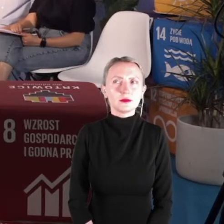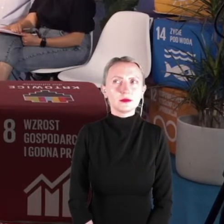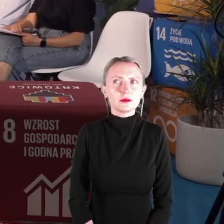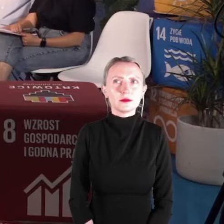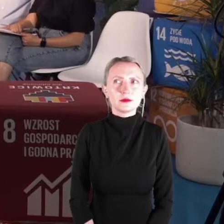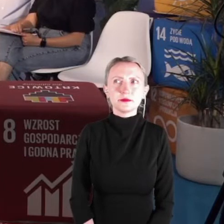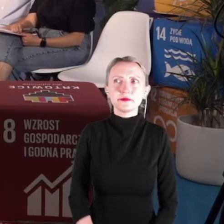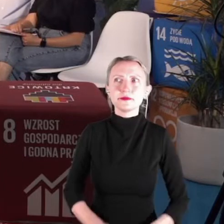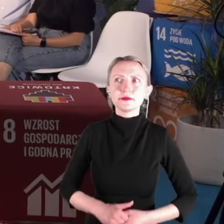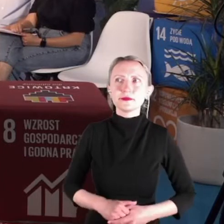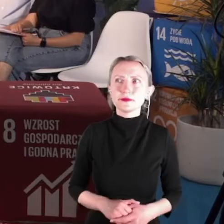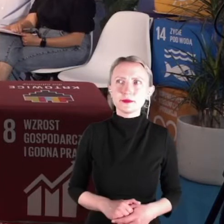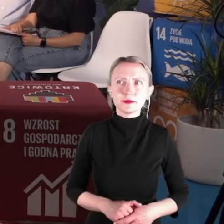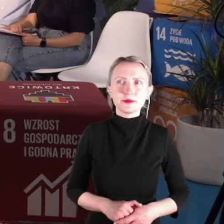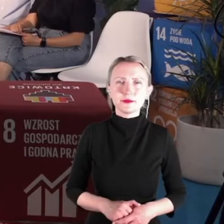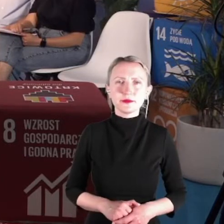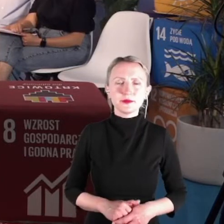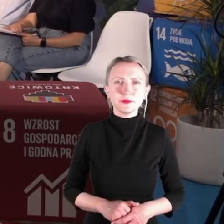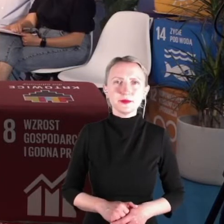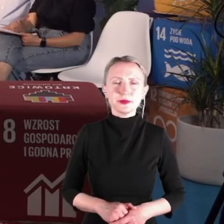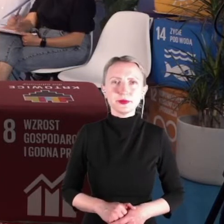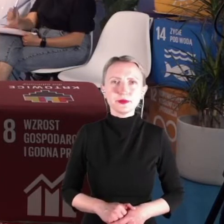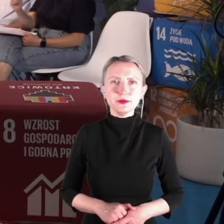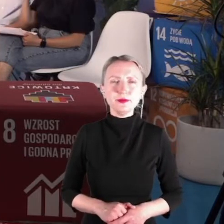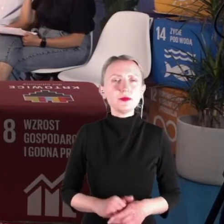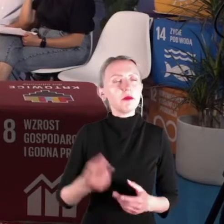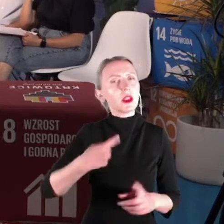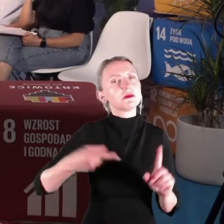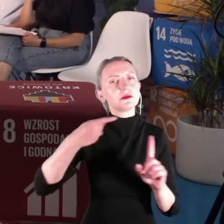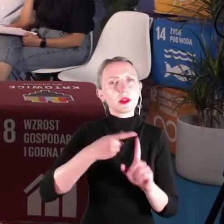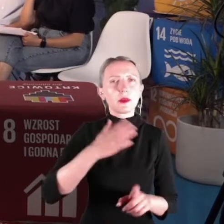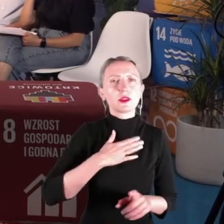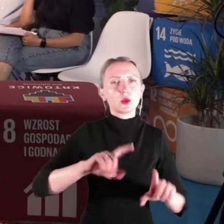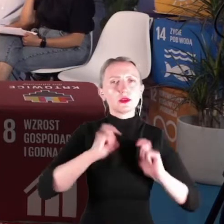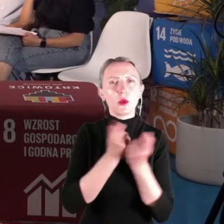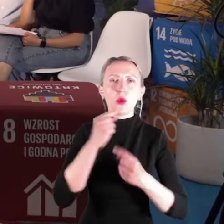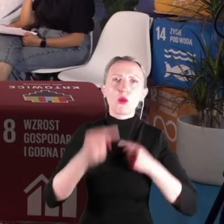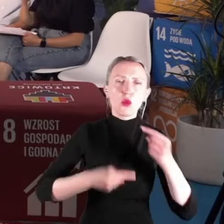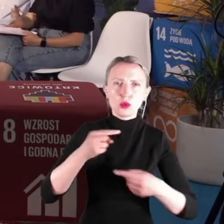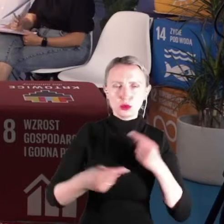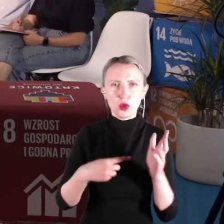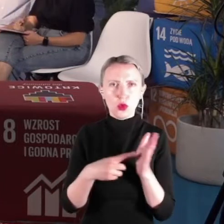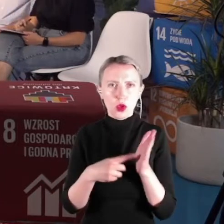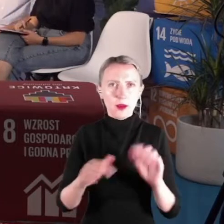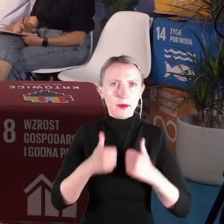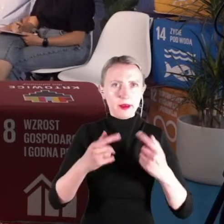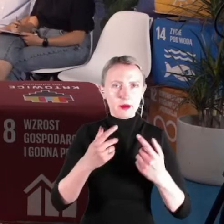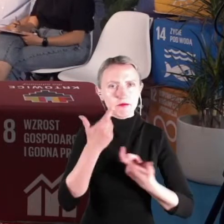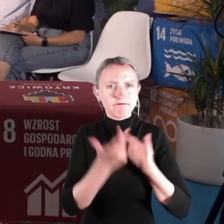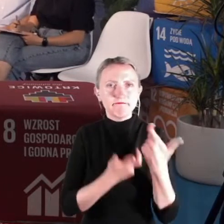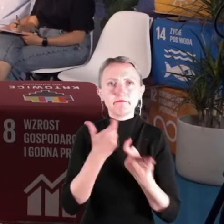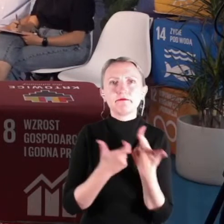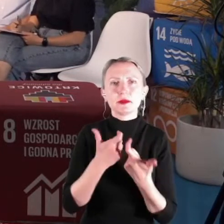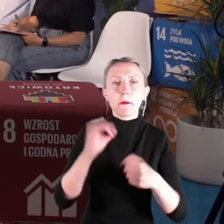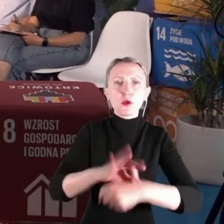All right. The aim of our process is always to realize projects. So, and since we work in